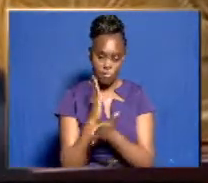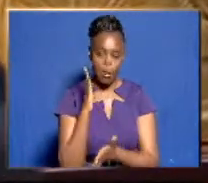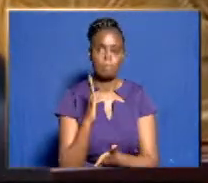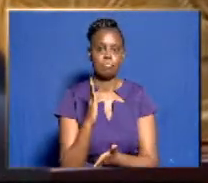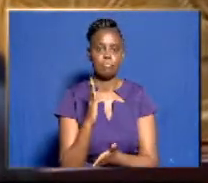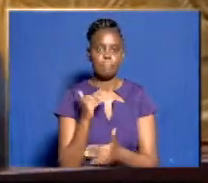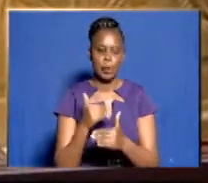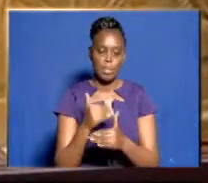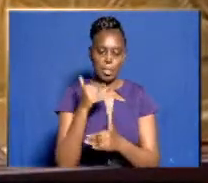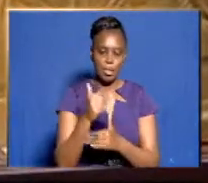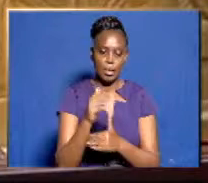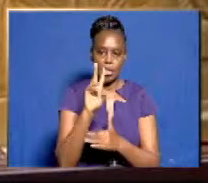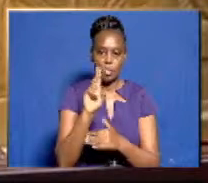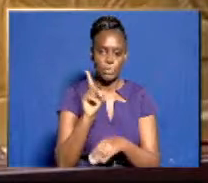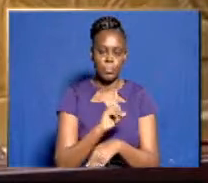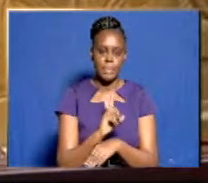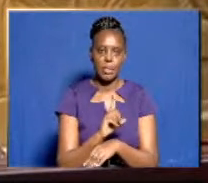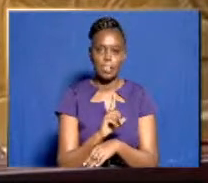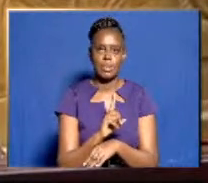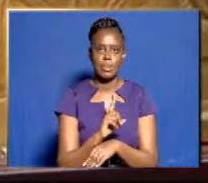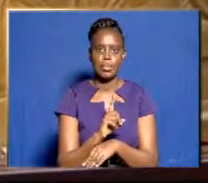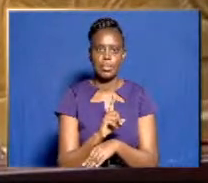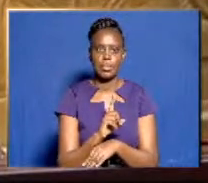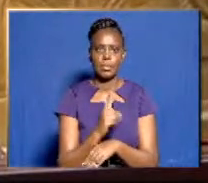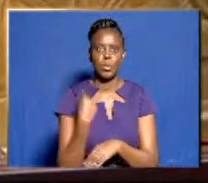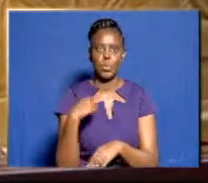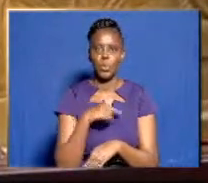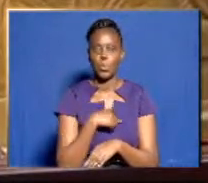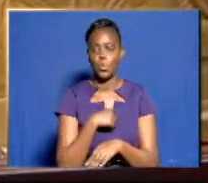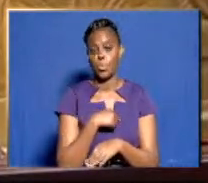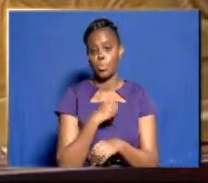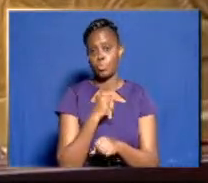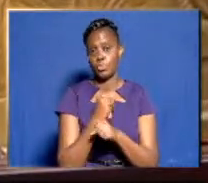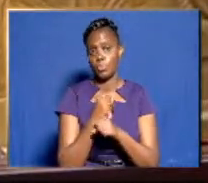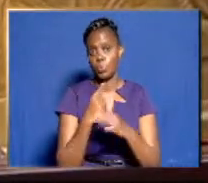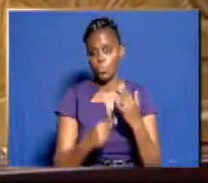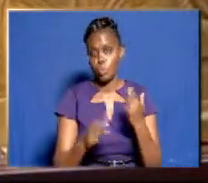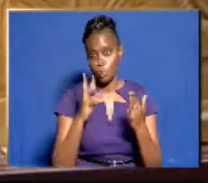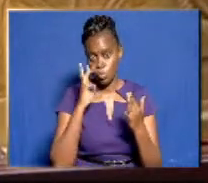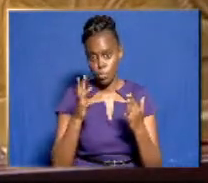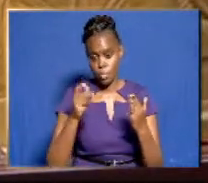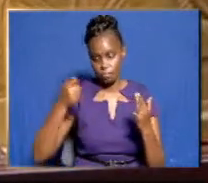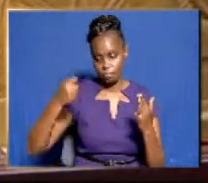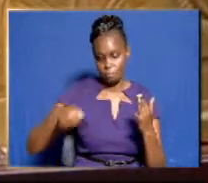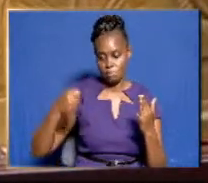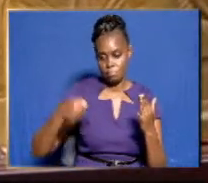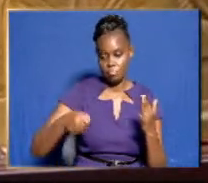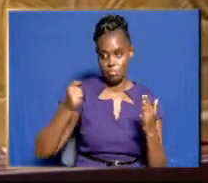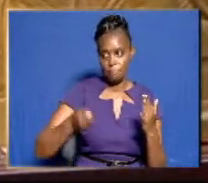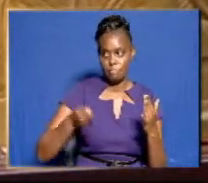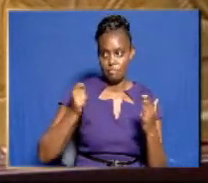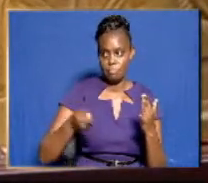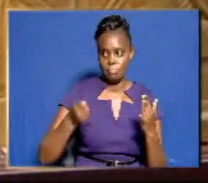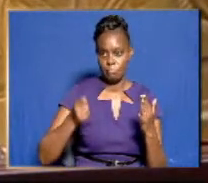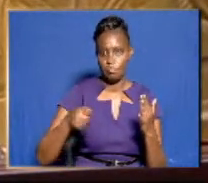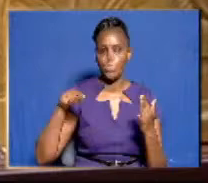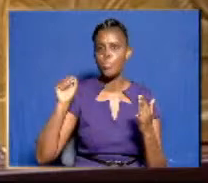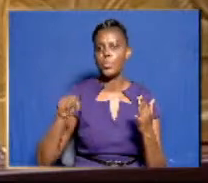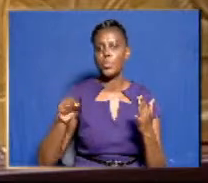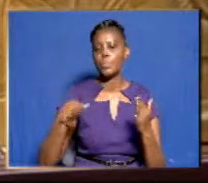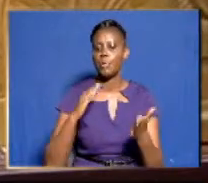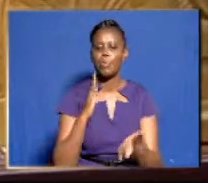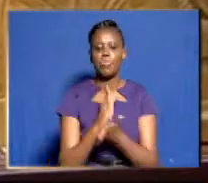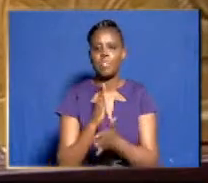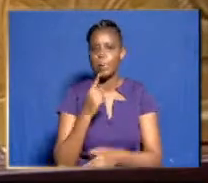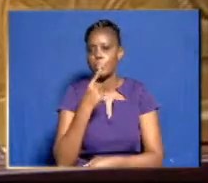within the next 2 minutes. Otherwise, we will have to ring the quorum bell to confirm